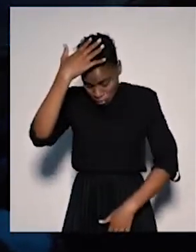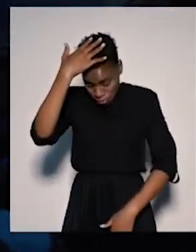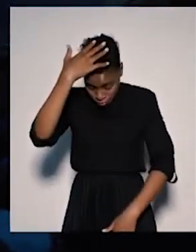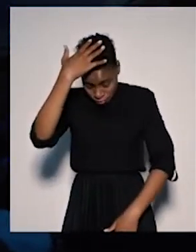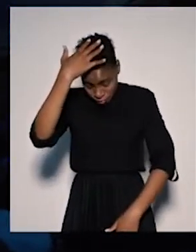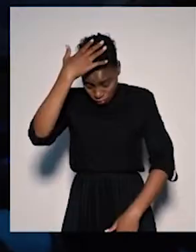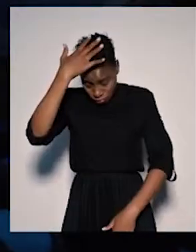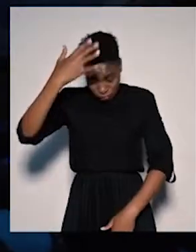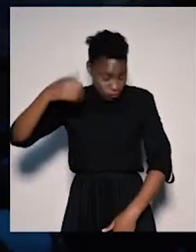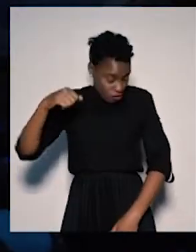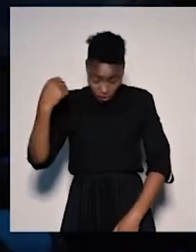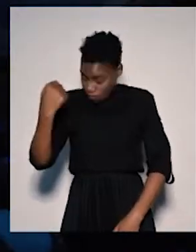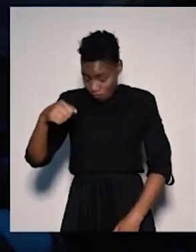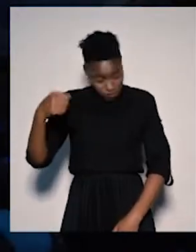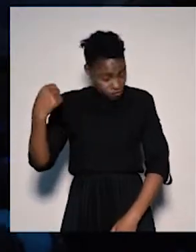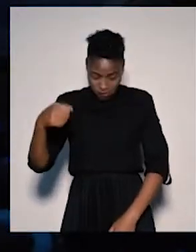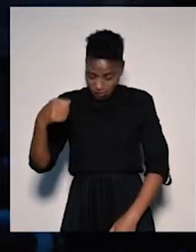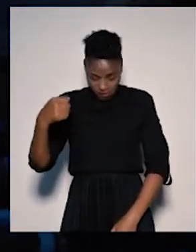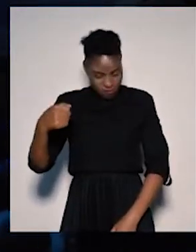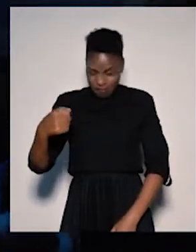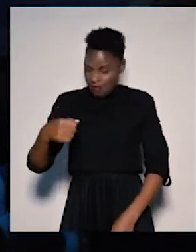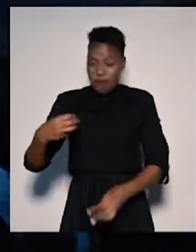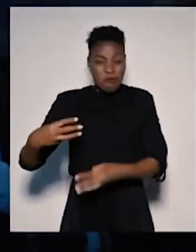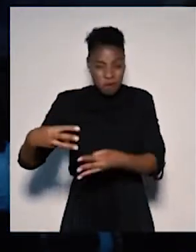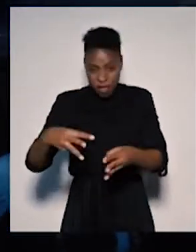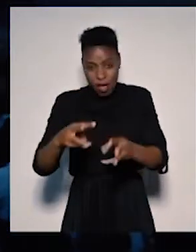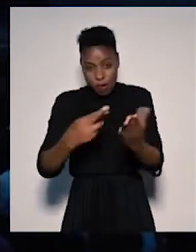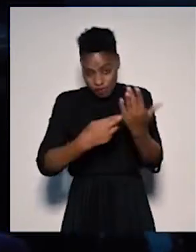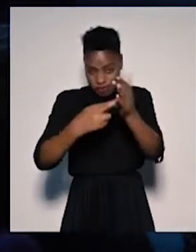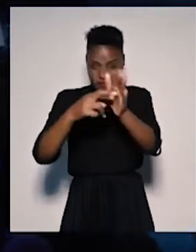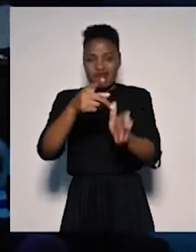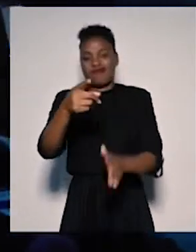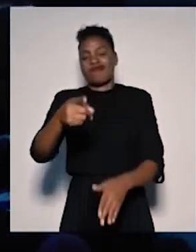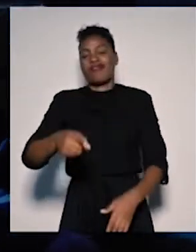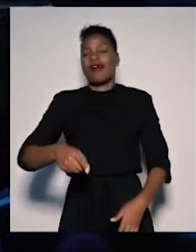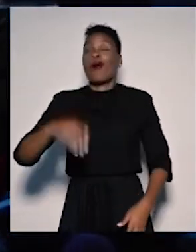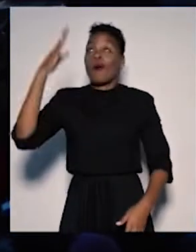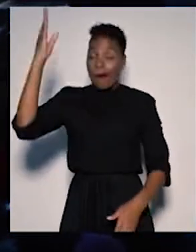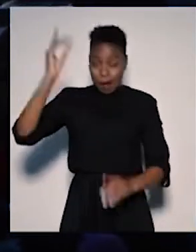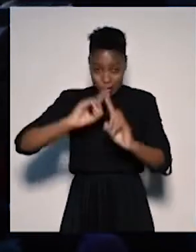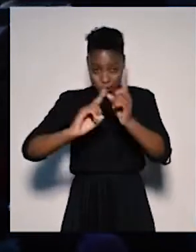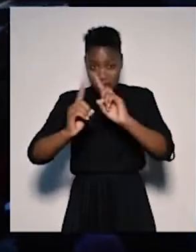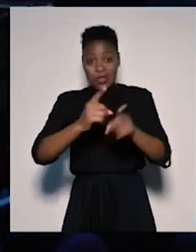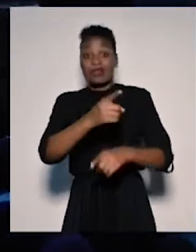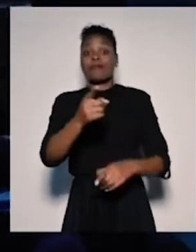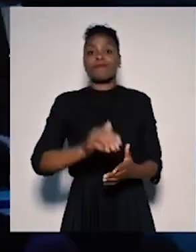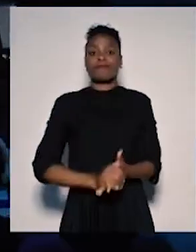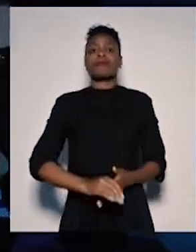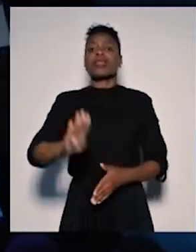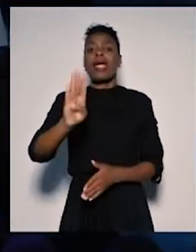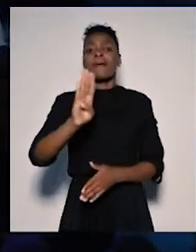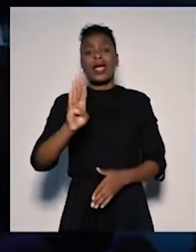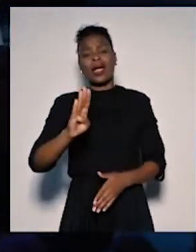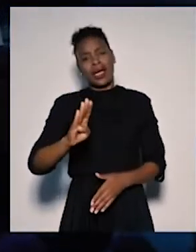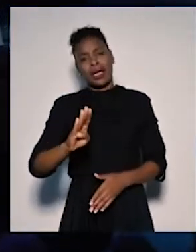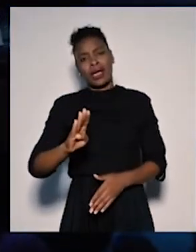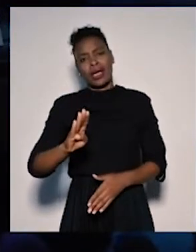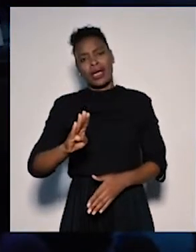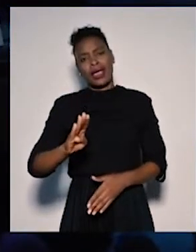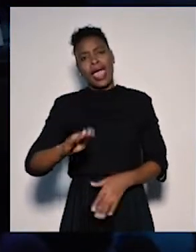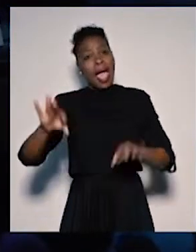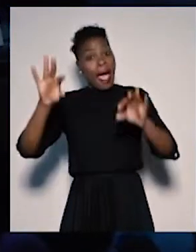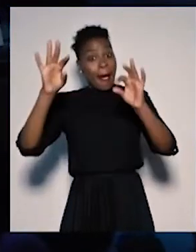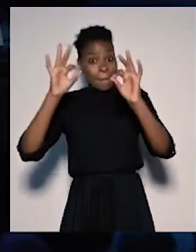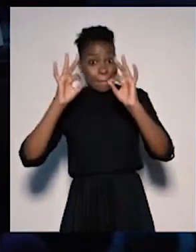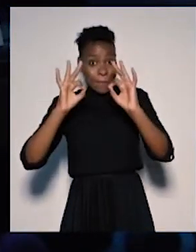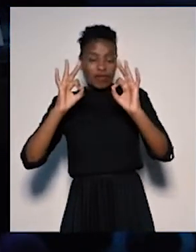do. No. There's a way, and I will show you how God speaks to you. B, being in the perfect will of